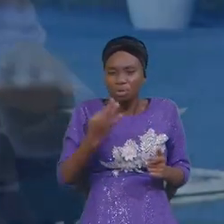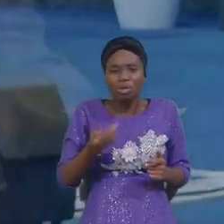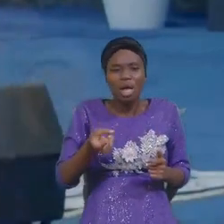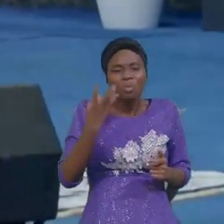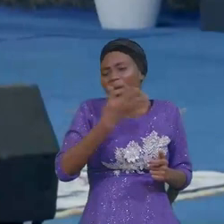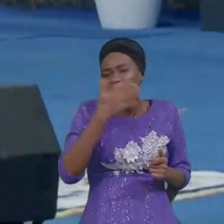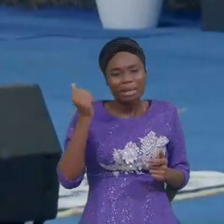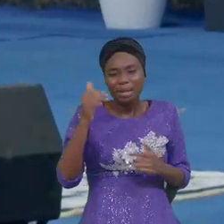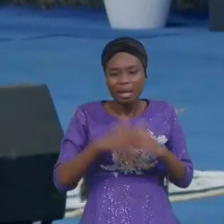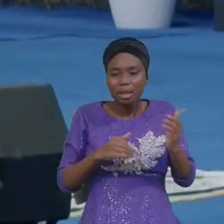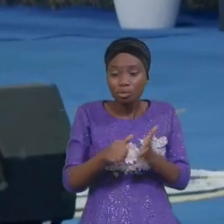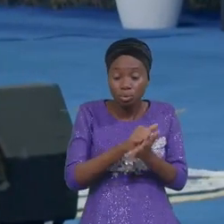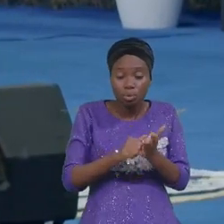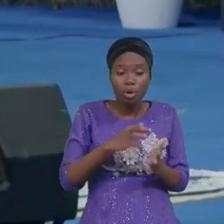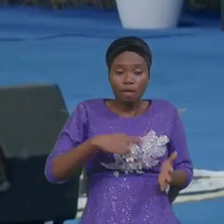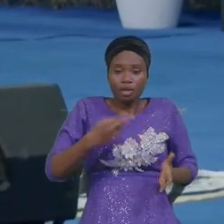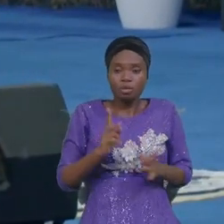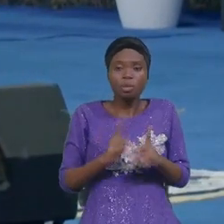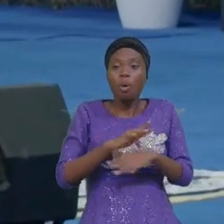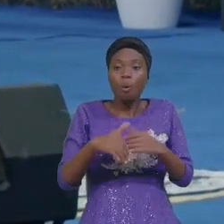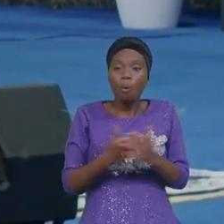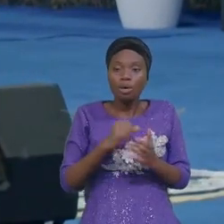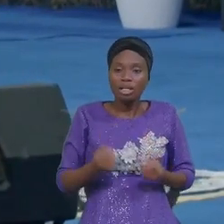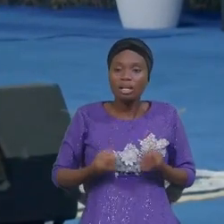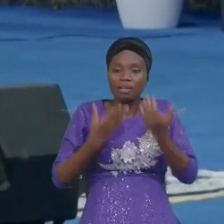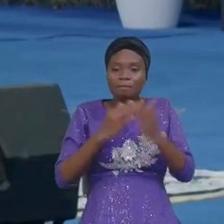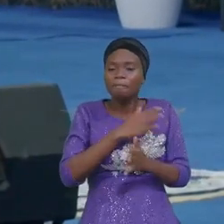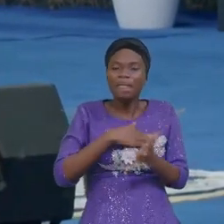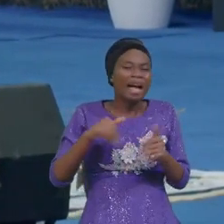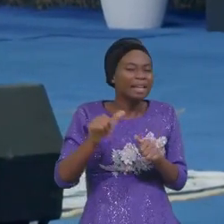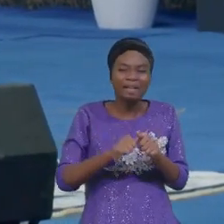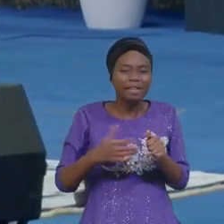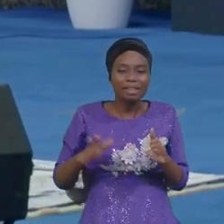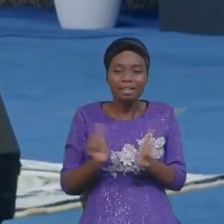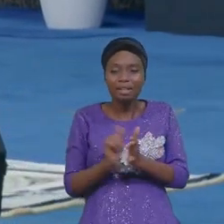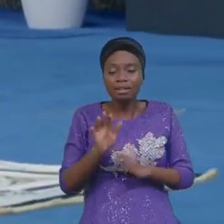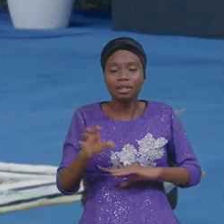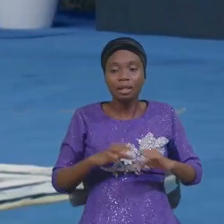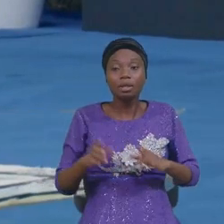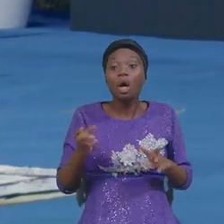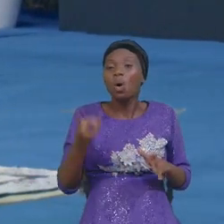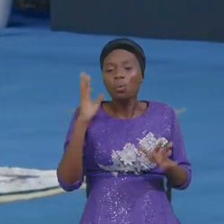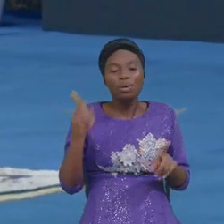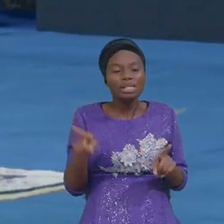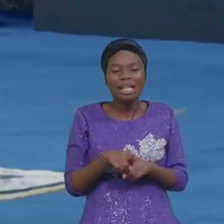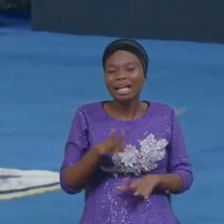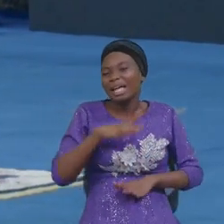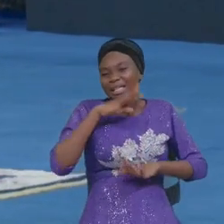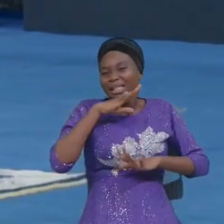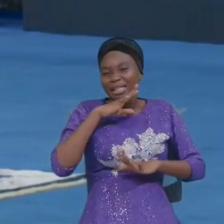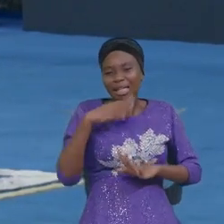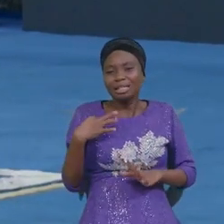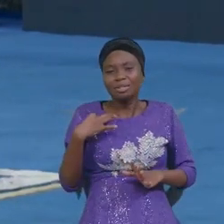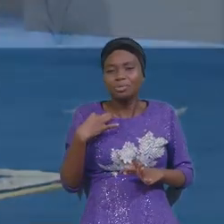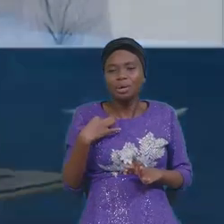people. All their sacrifices and everything they did was like filthy rags, and the filthy rags could